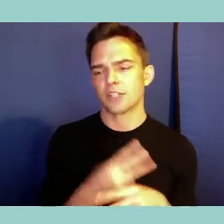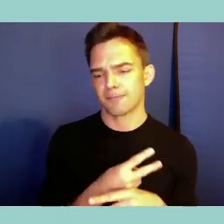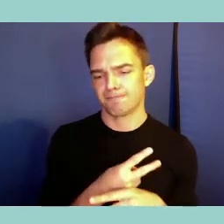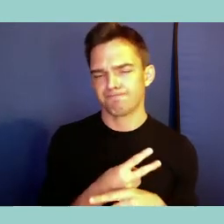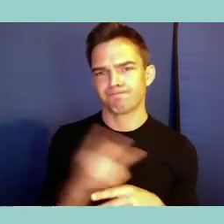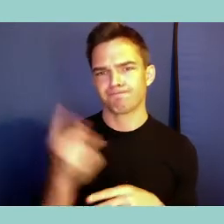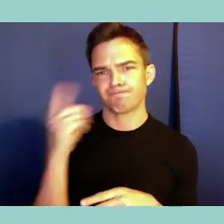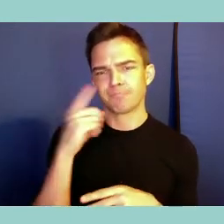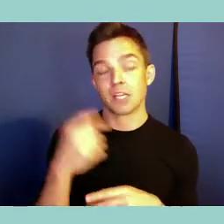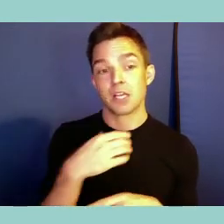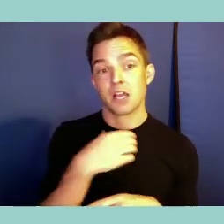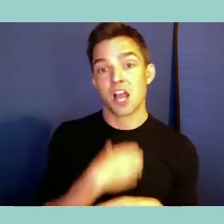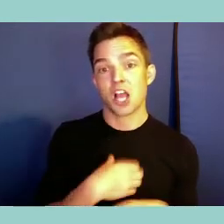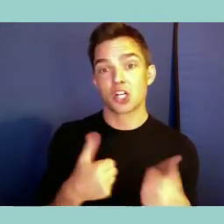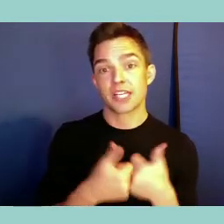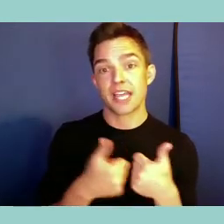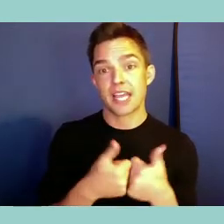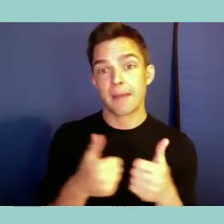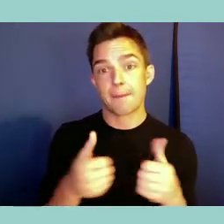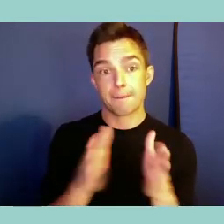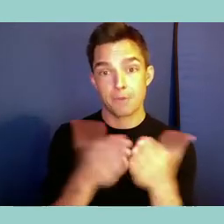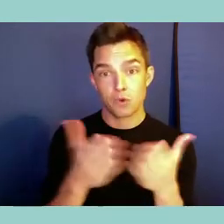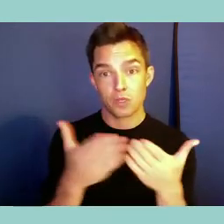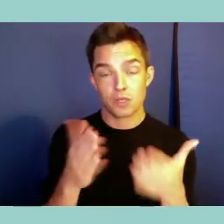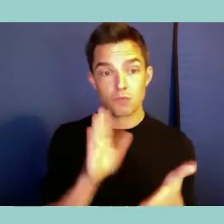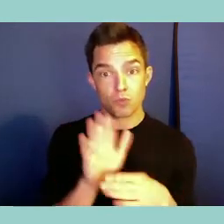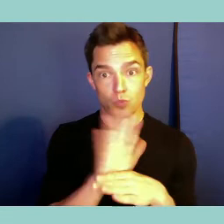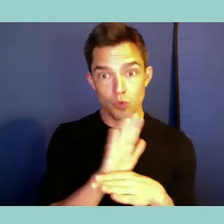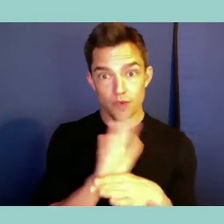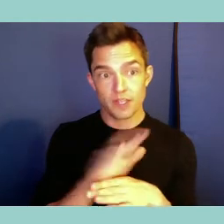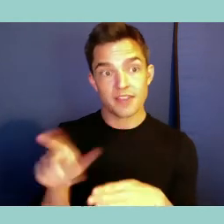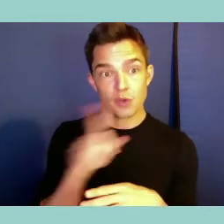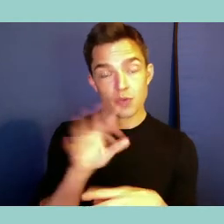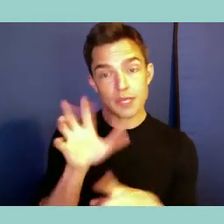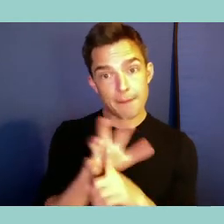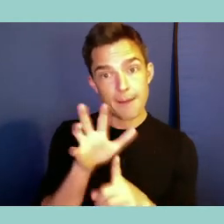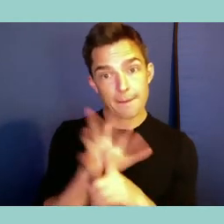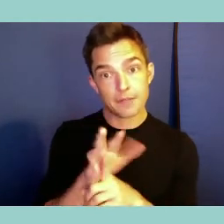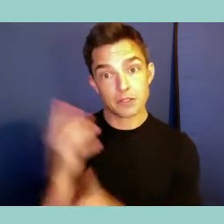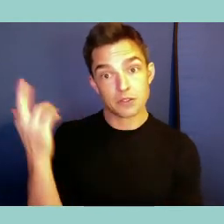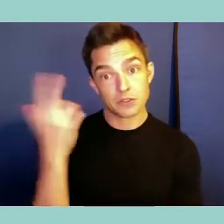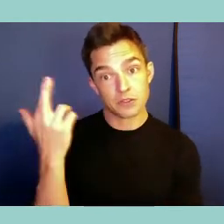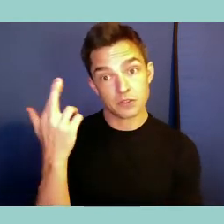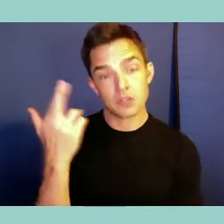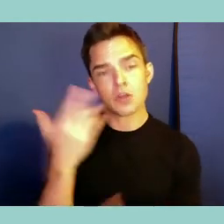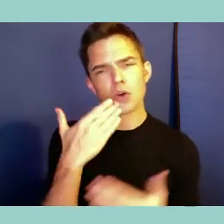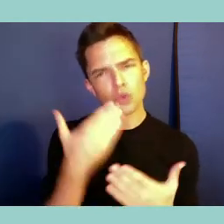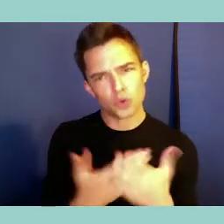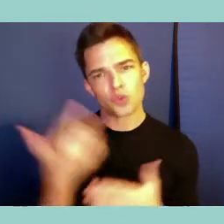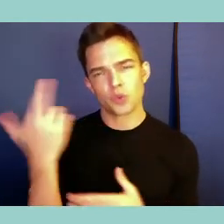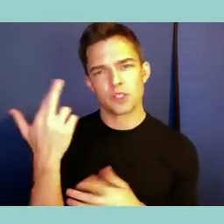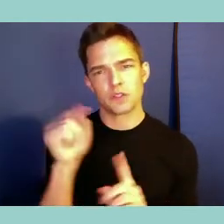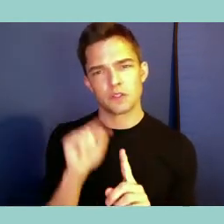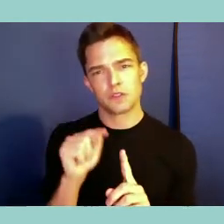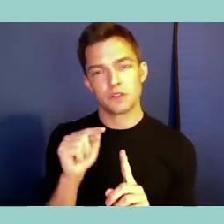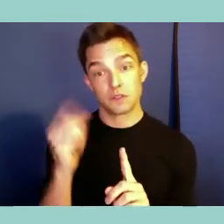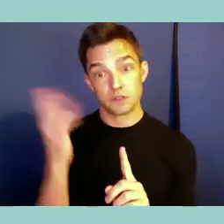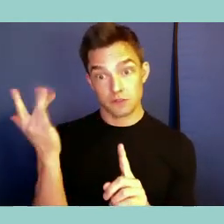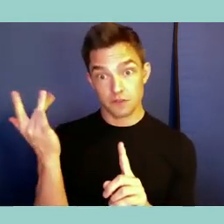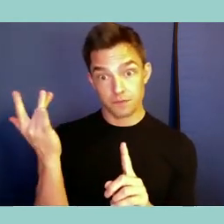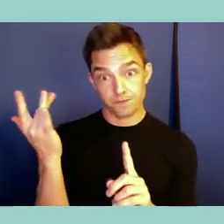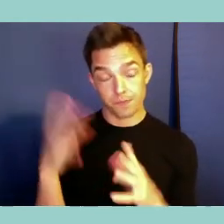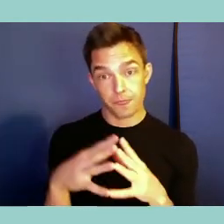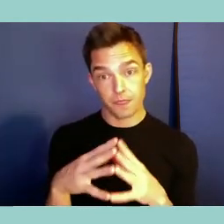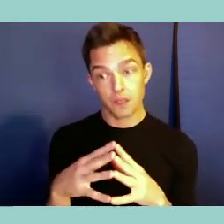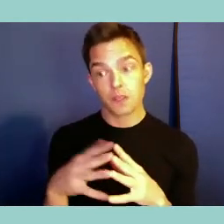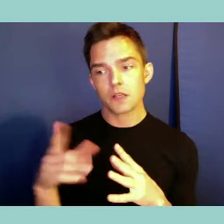I figured out that I think the Hunger Games books and movies were really popular for a good reason. And I